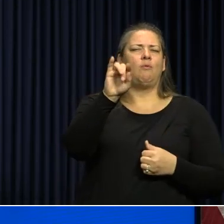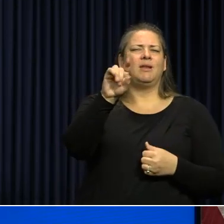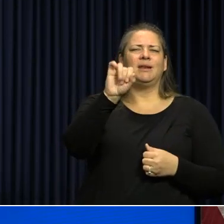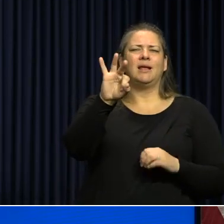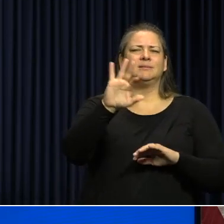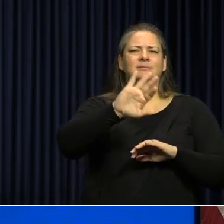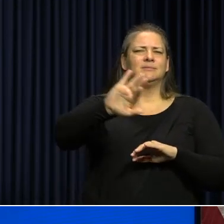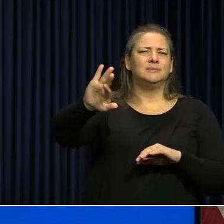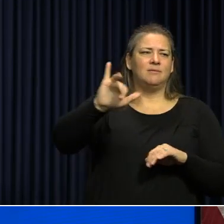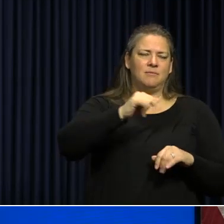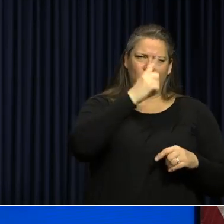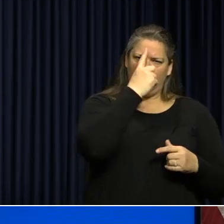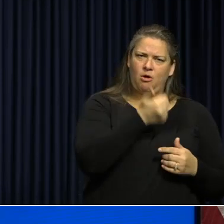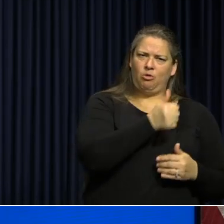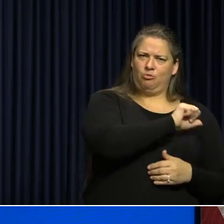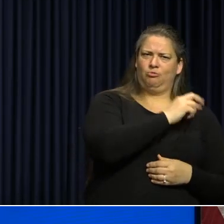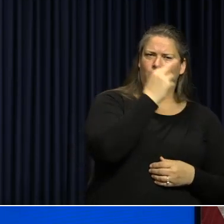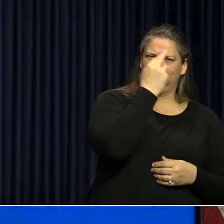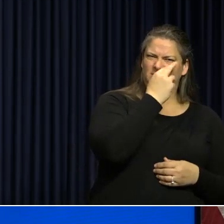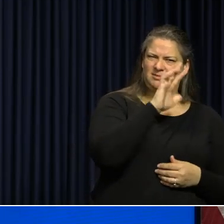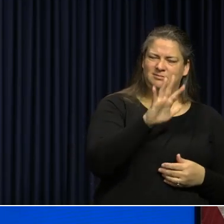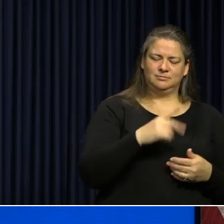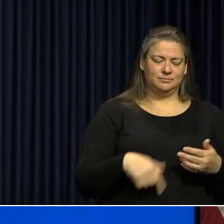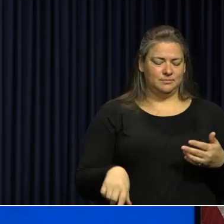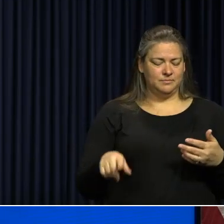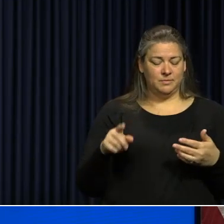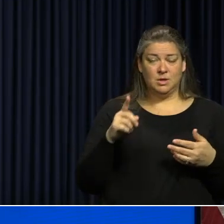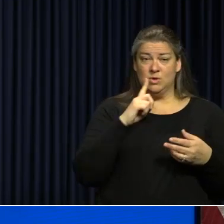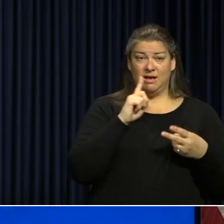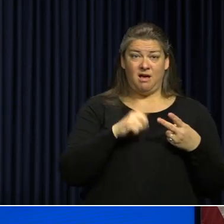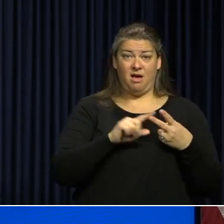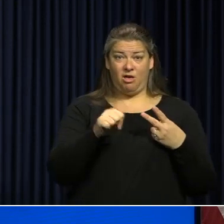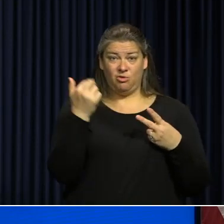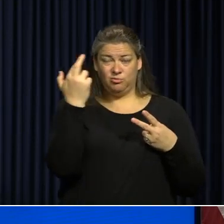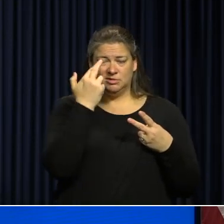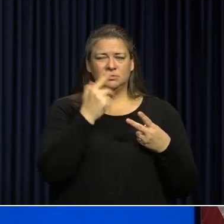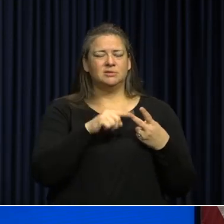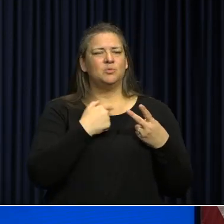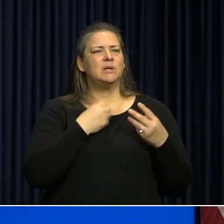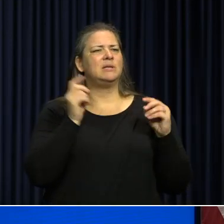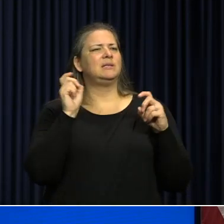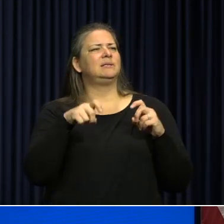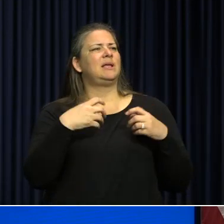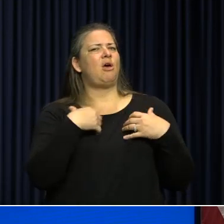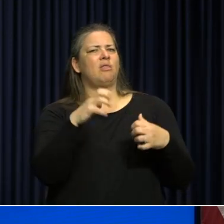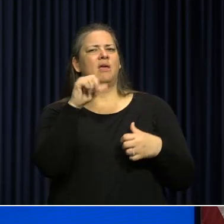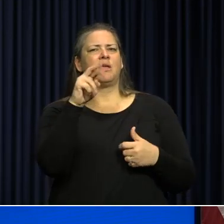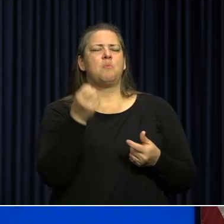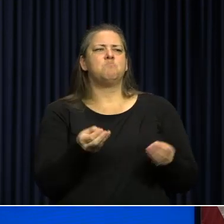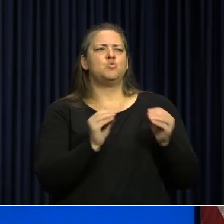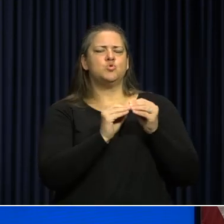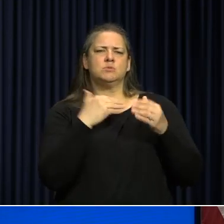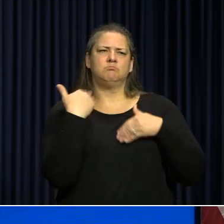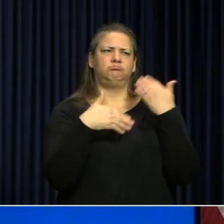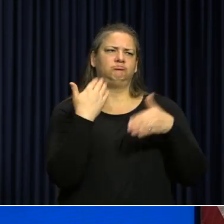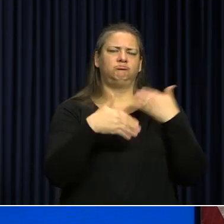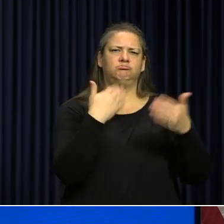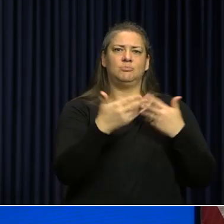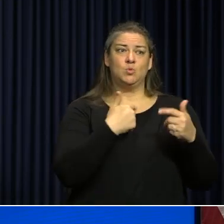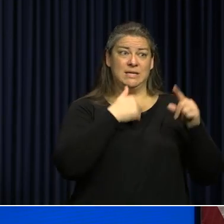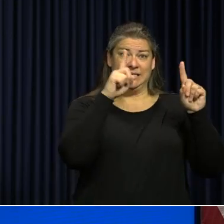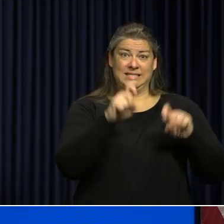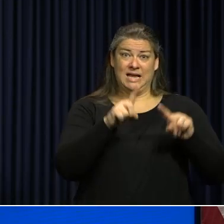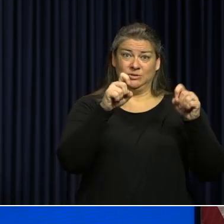we need to get our healthcare industry moving again, because as we want to test more people, we will need our healthcare industry to